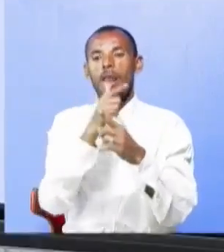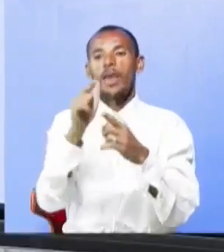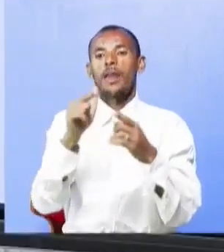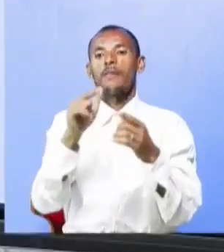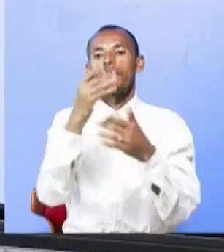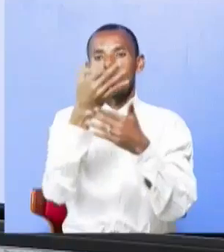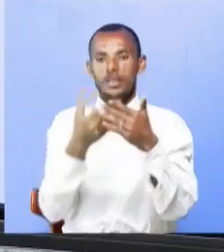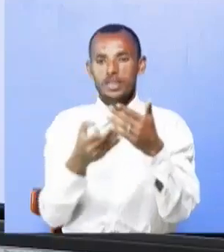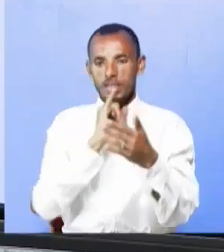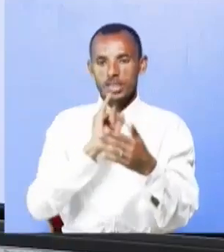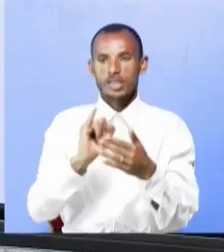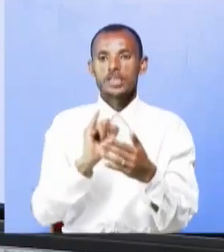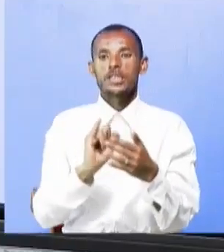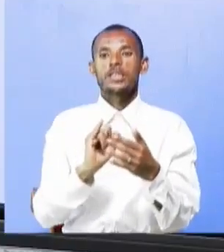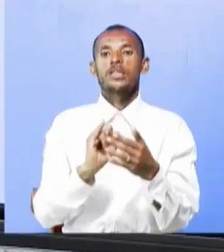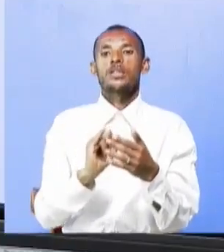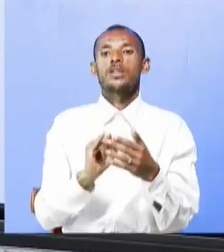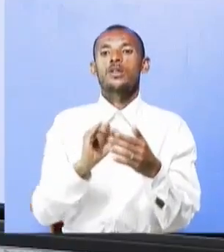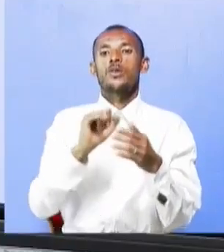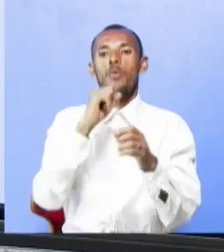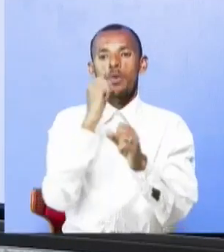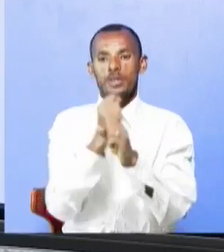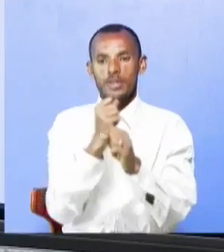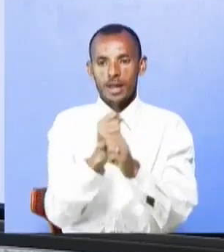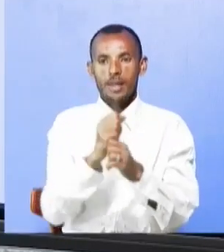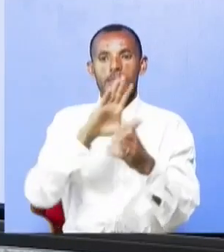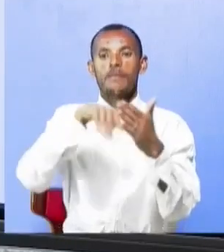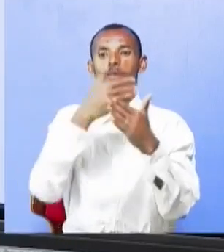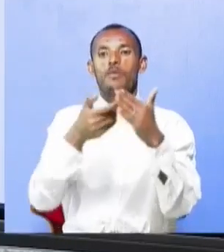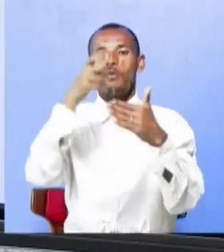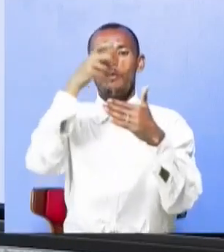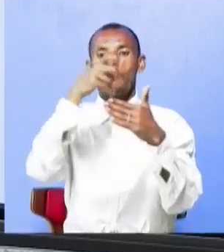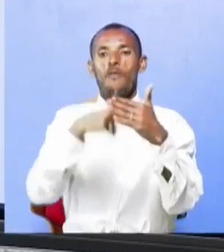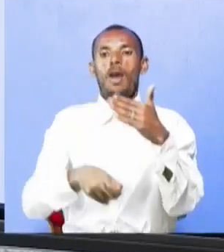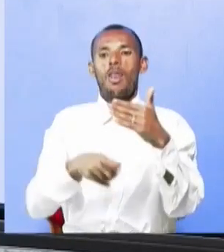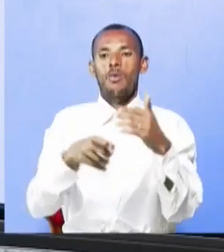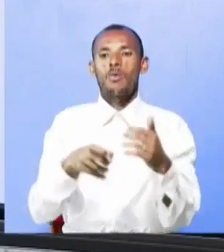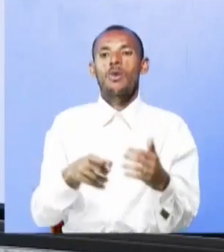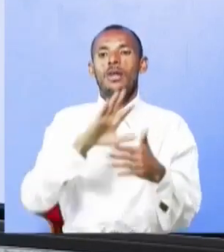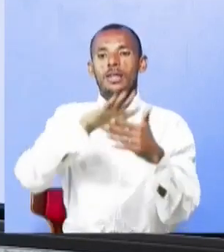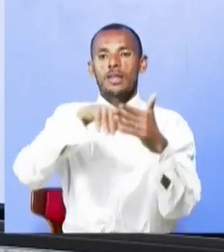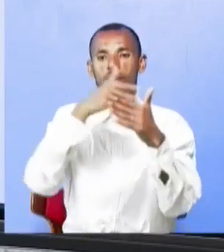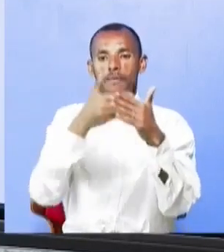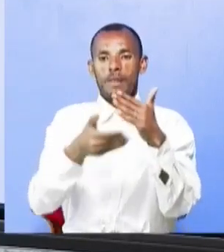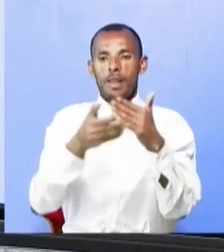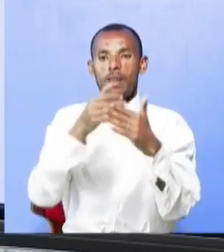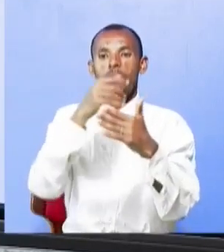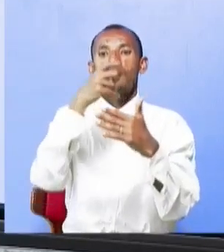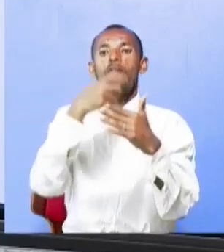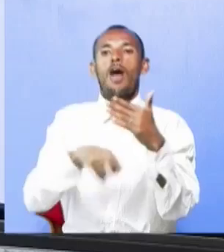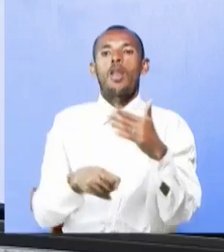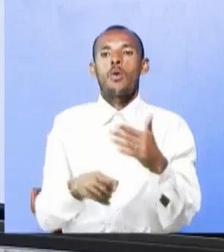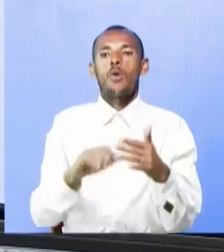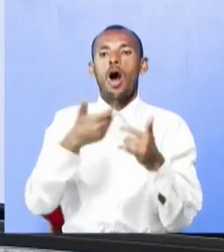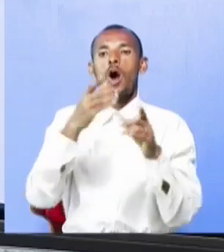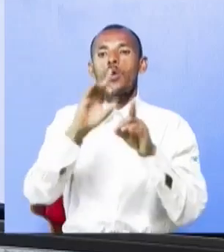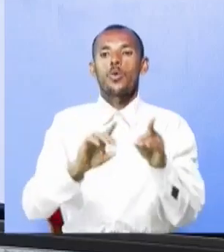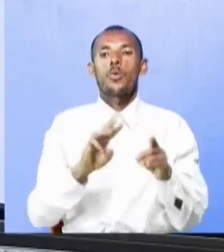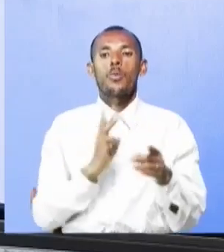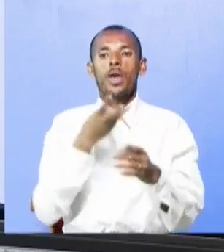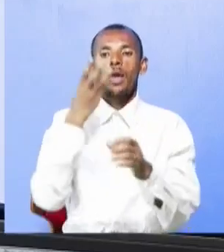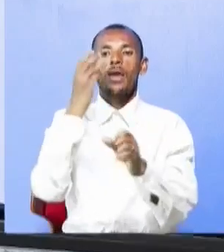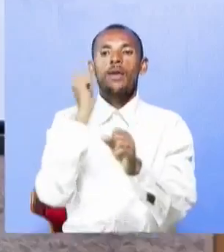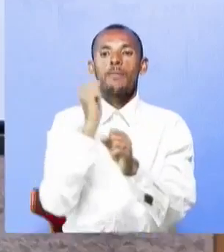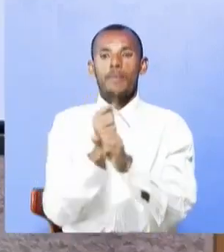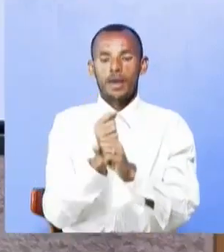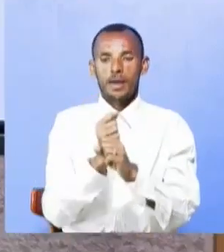is construct table of values. We construct a table of values. How do we construct a